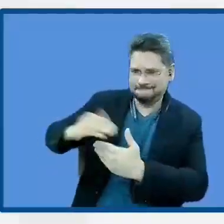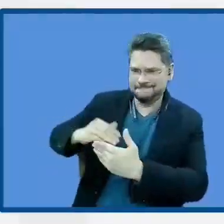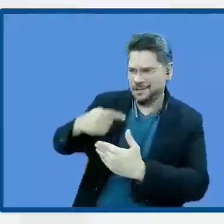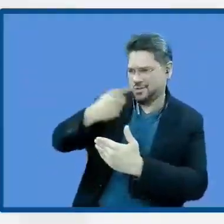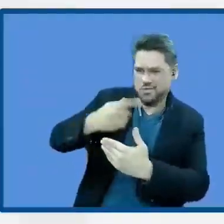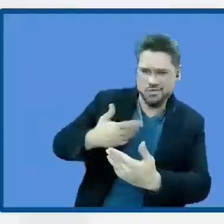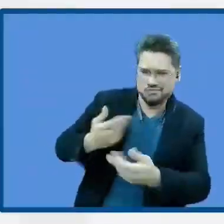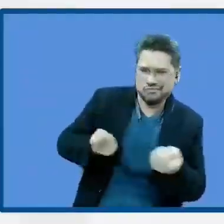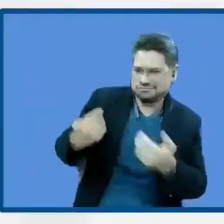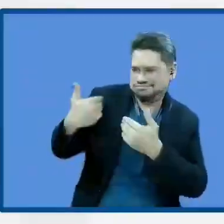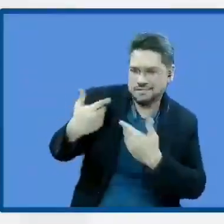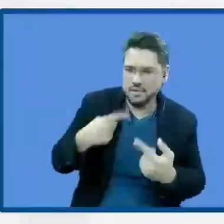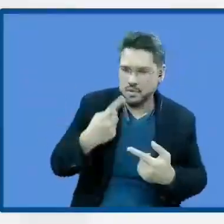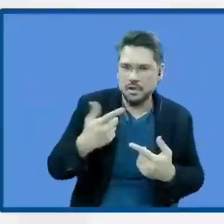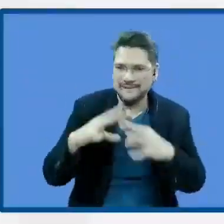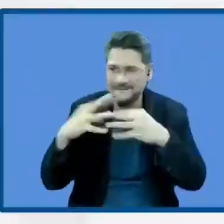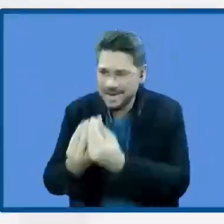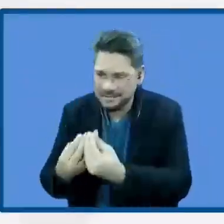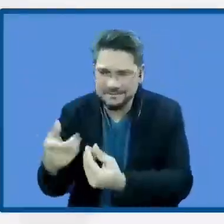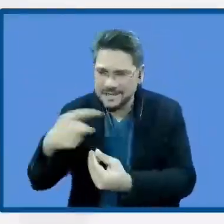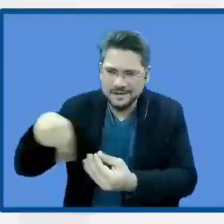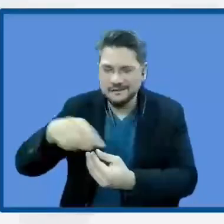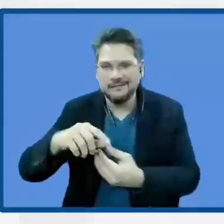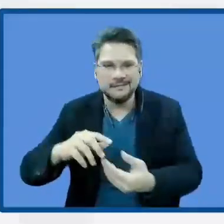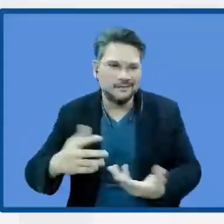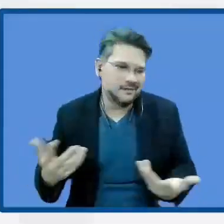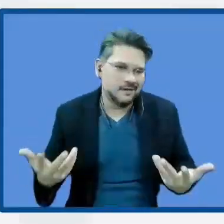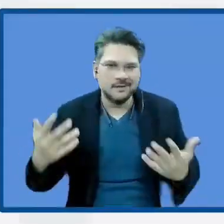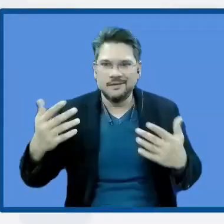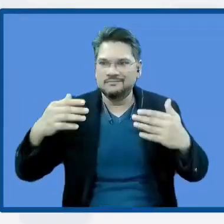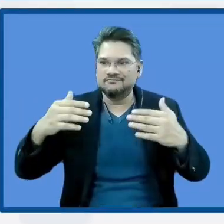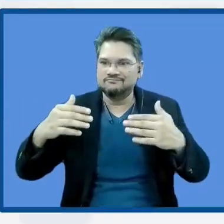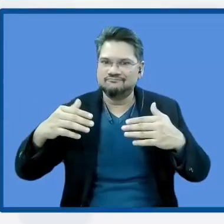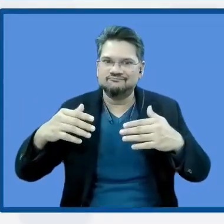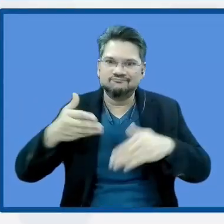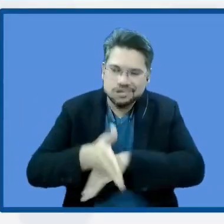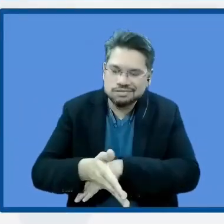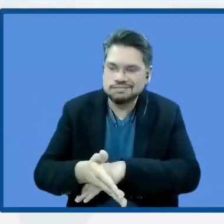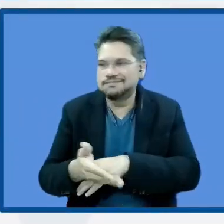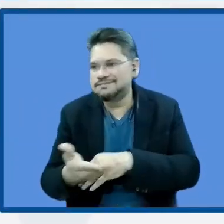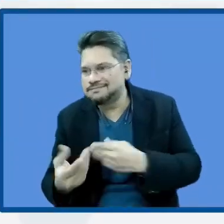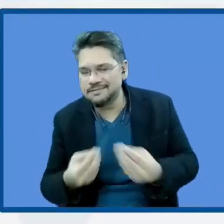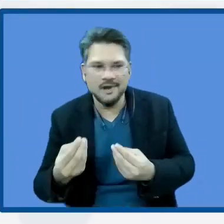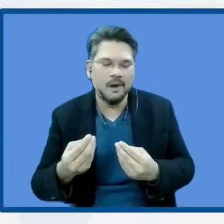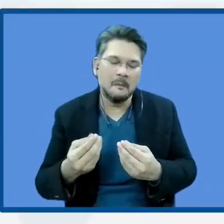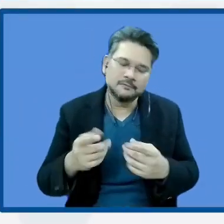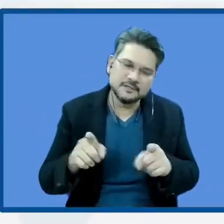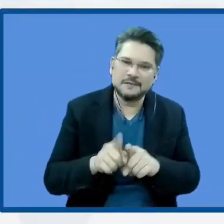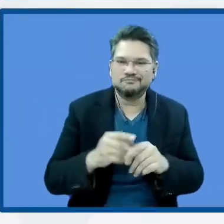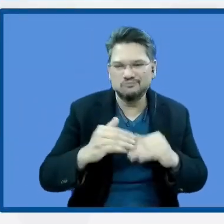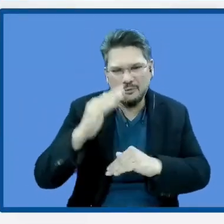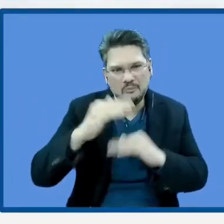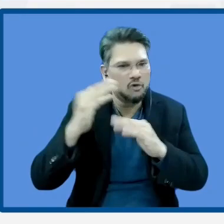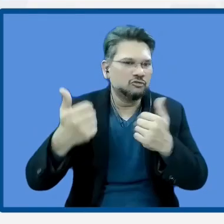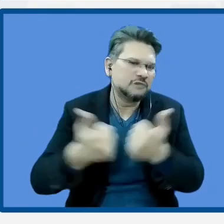damaged individuals. There have been results, but we still have a lot of challenges ahead of us. Patricia, you